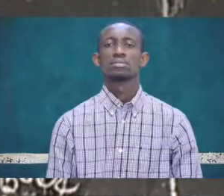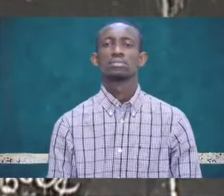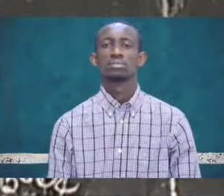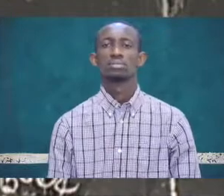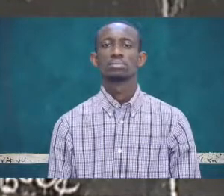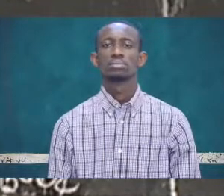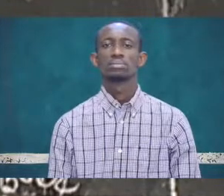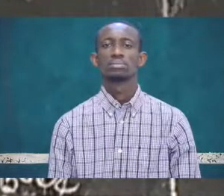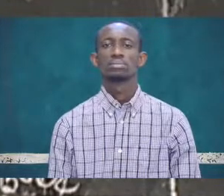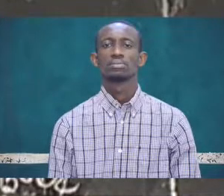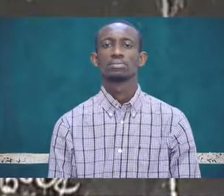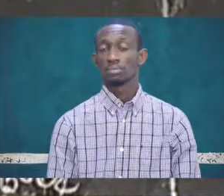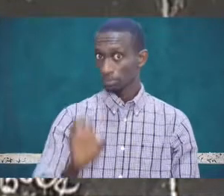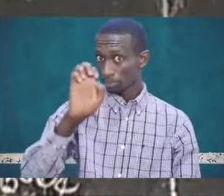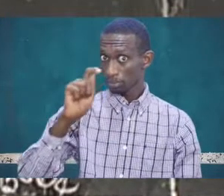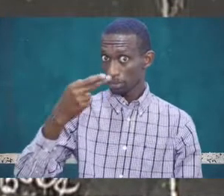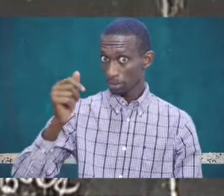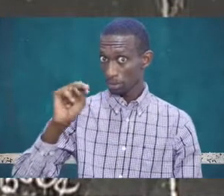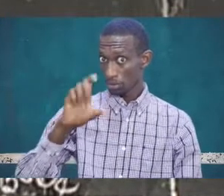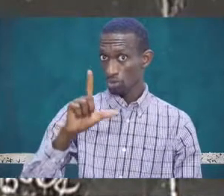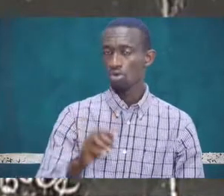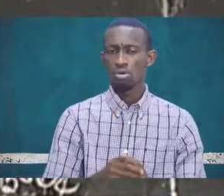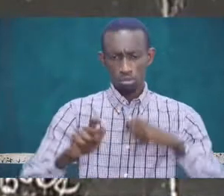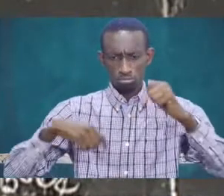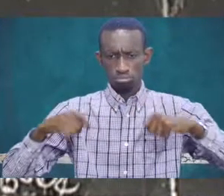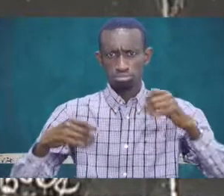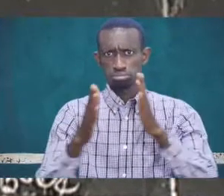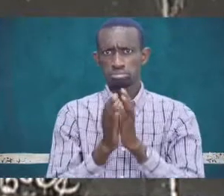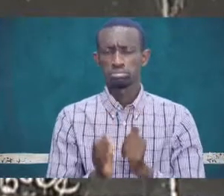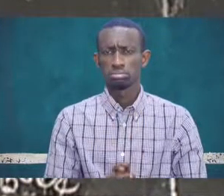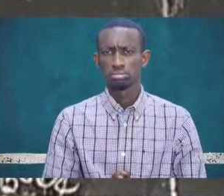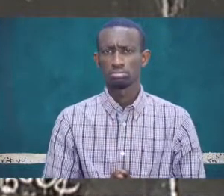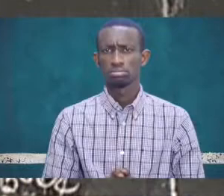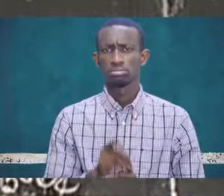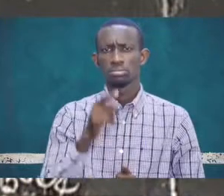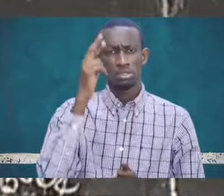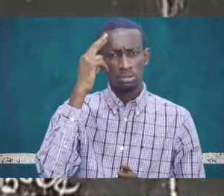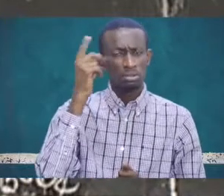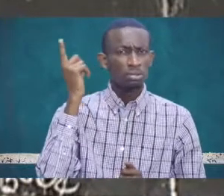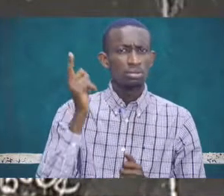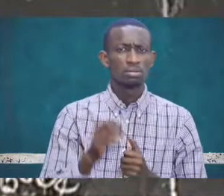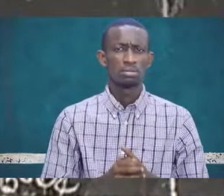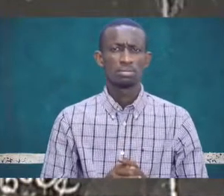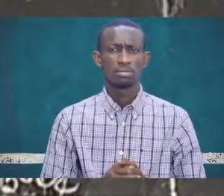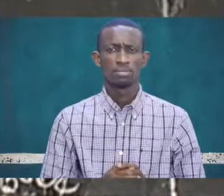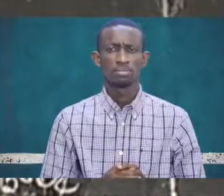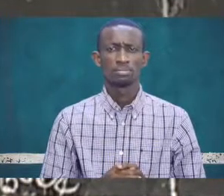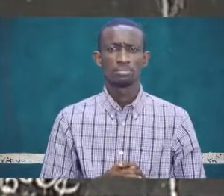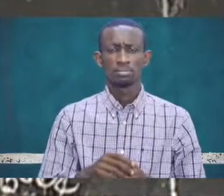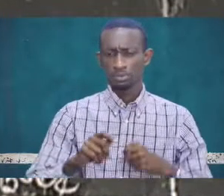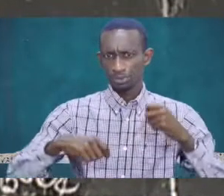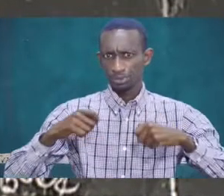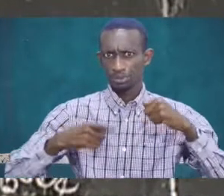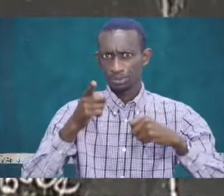will react with concentrated sulfuric acid. You remember this reaction somewhere because we had seen